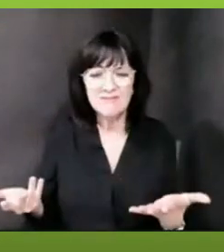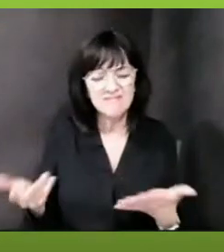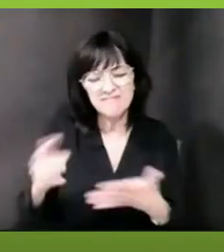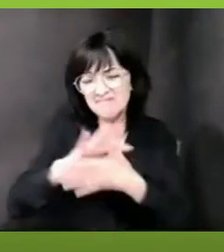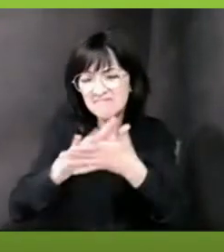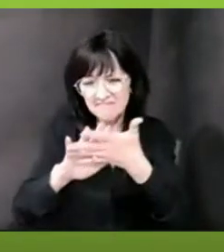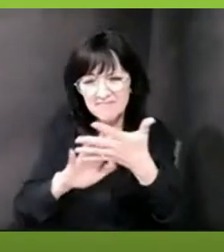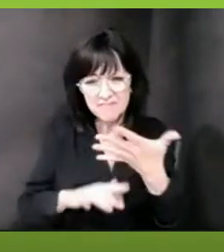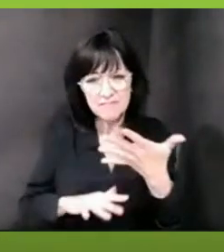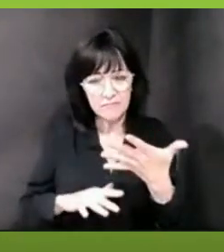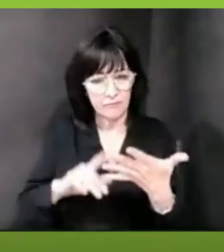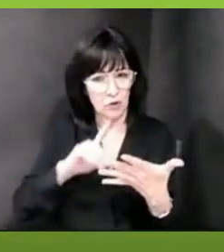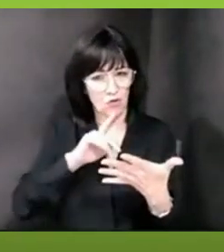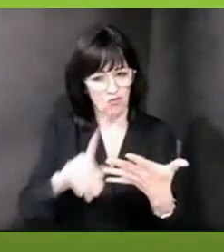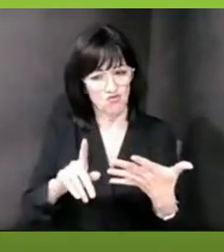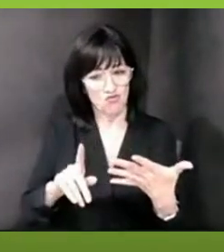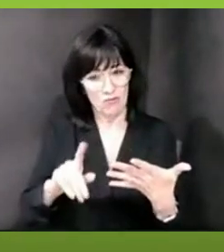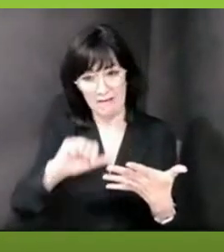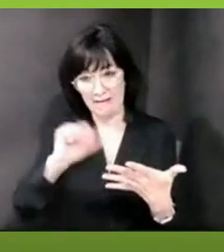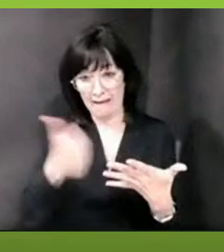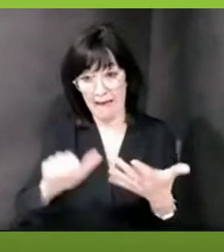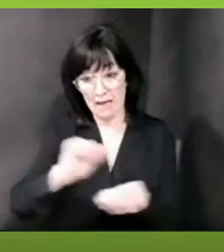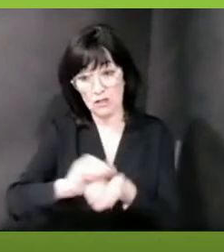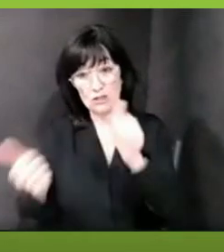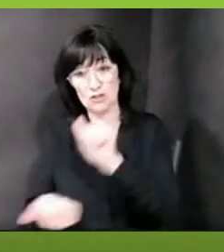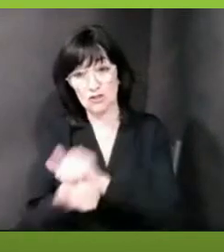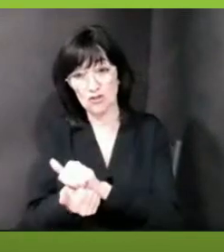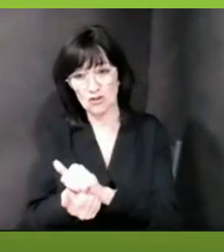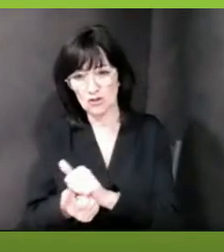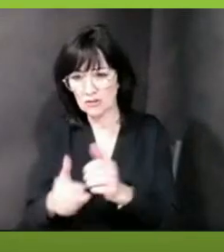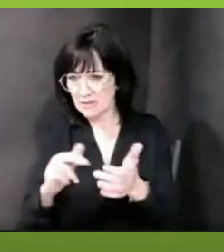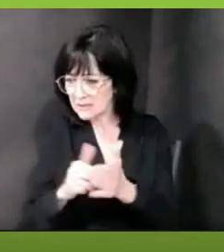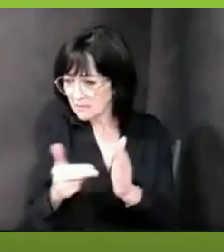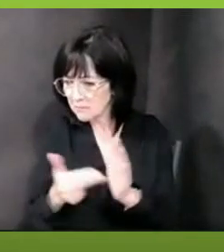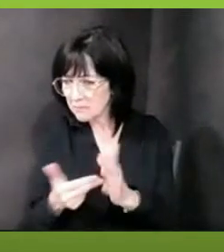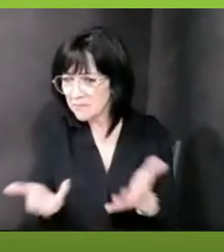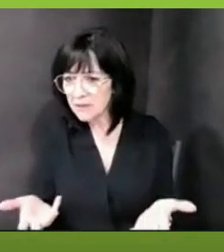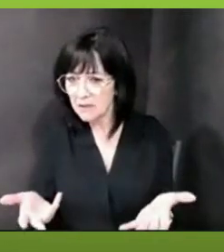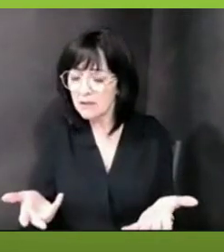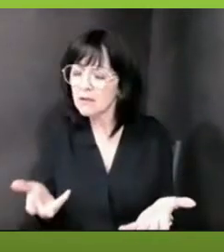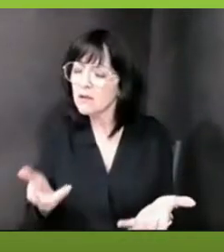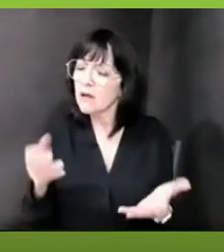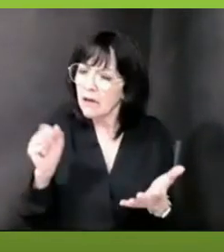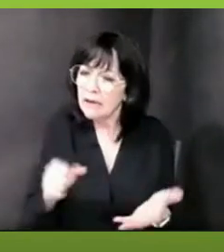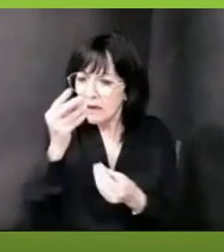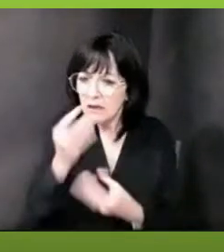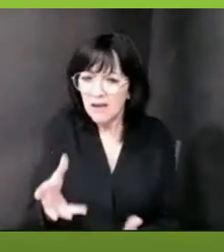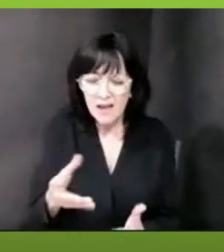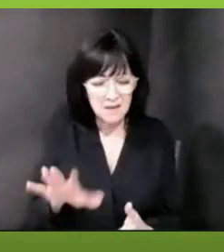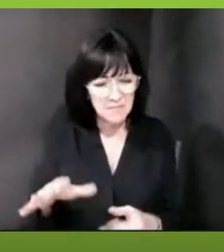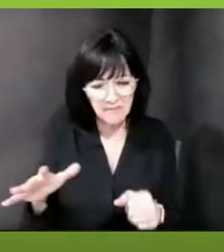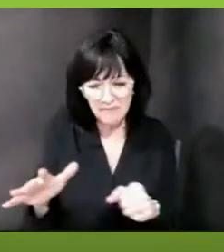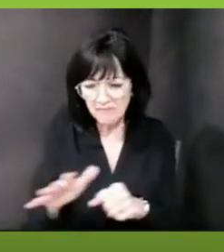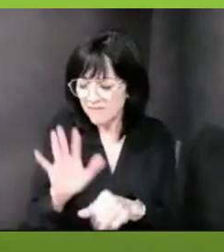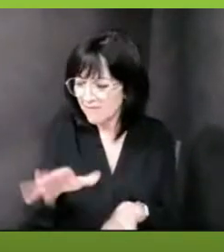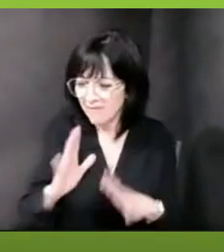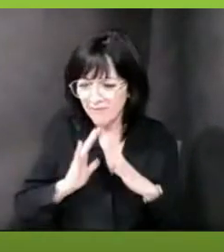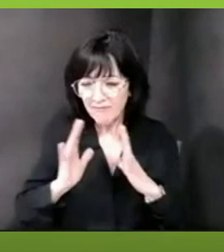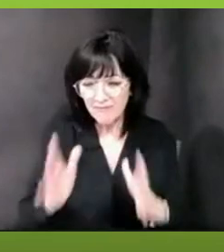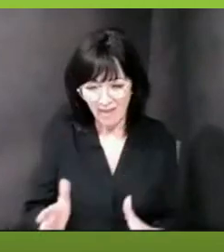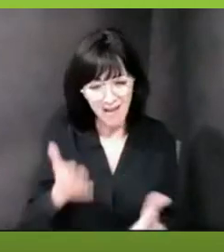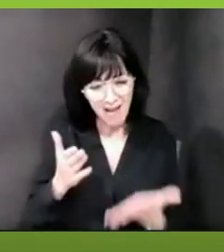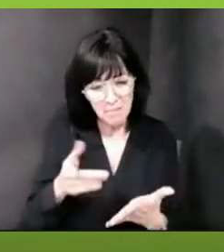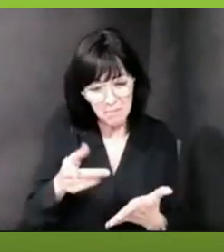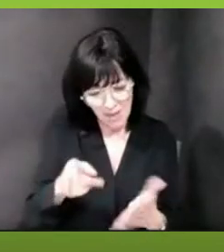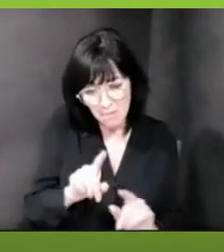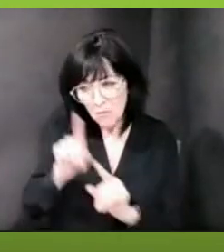destigmatizing asking for help, or kind of saying, it's totally fine to get help, or, I've had that same problem myself, or really normalizing